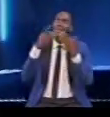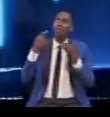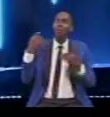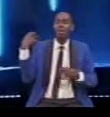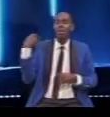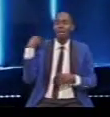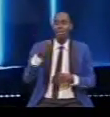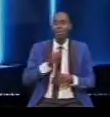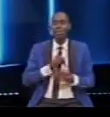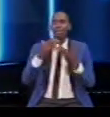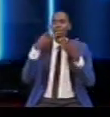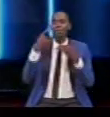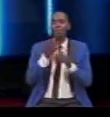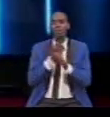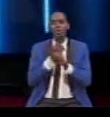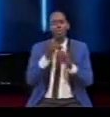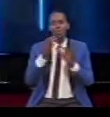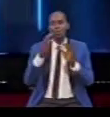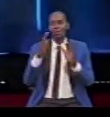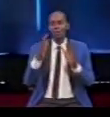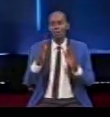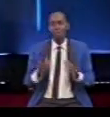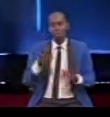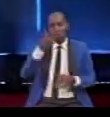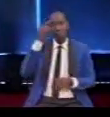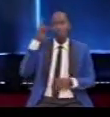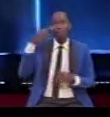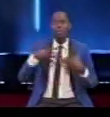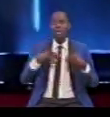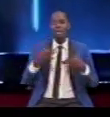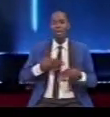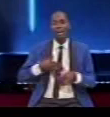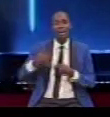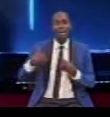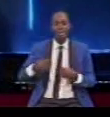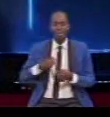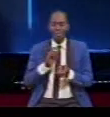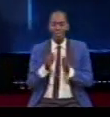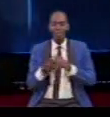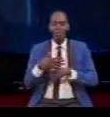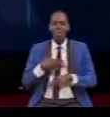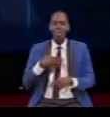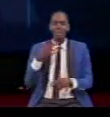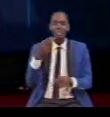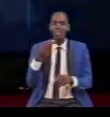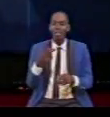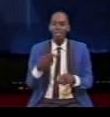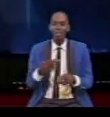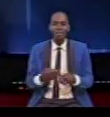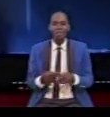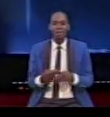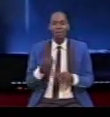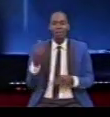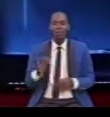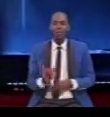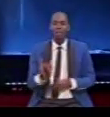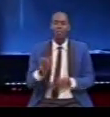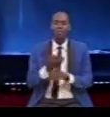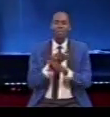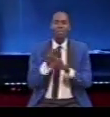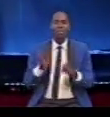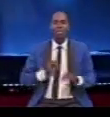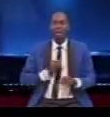Master. I thank the Savior. Because he healed my heart, changed my name.